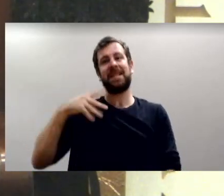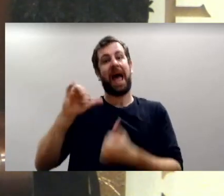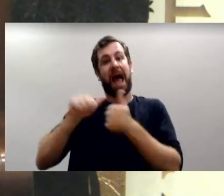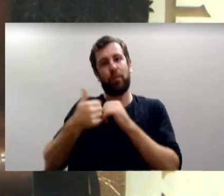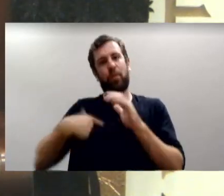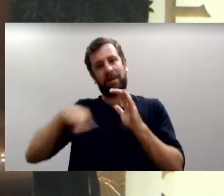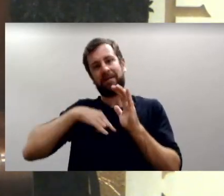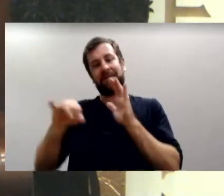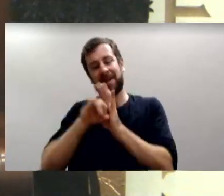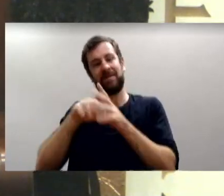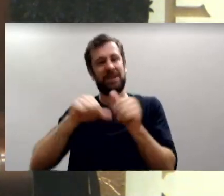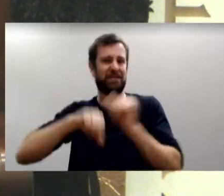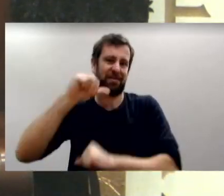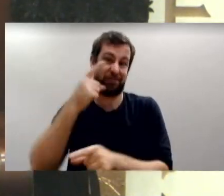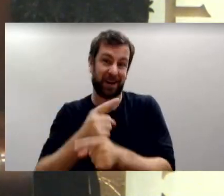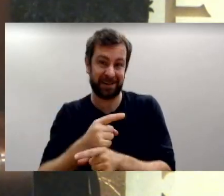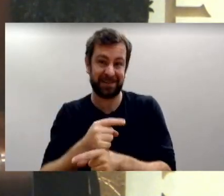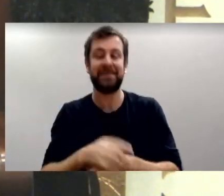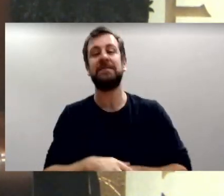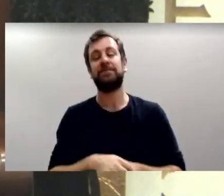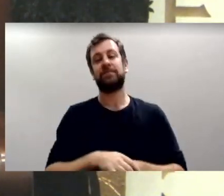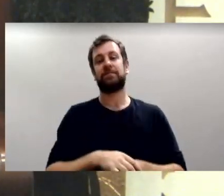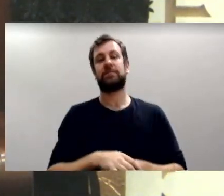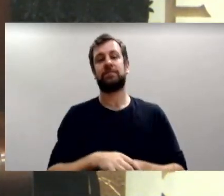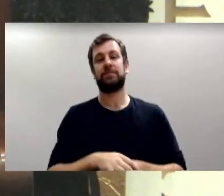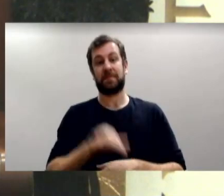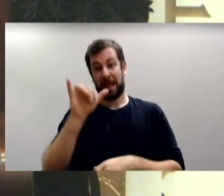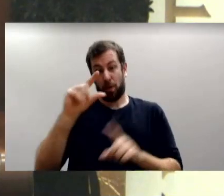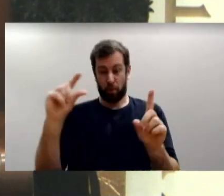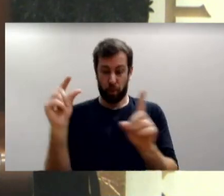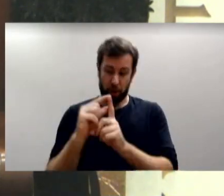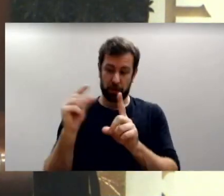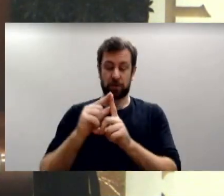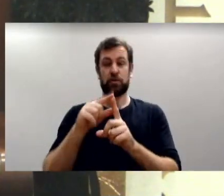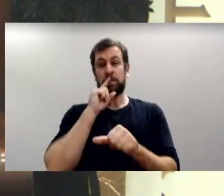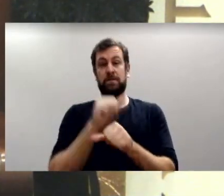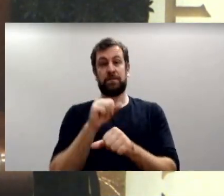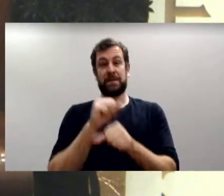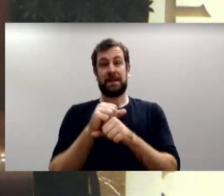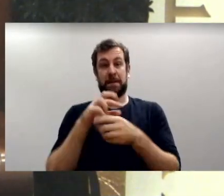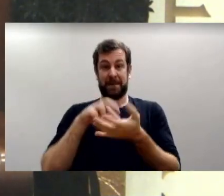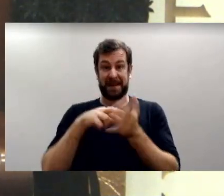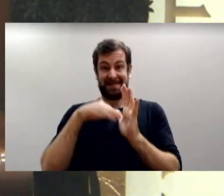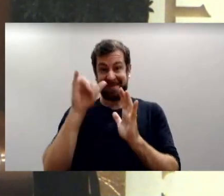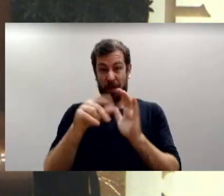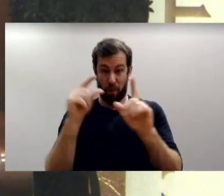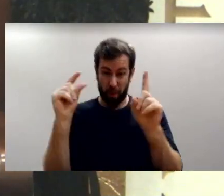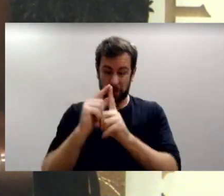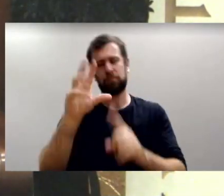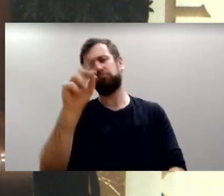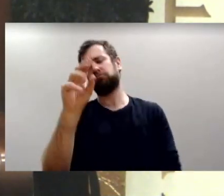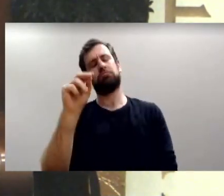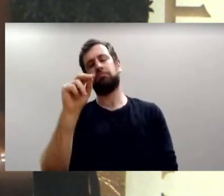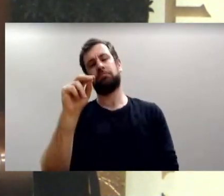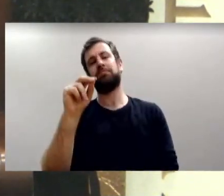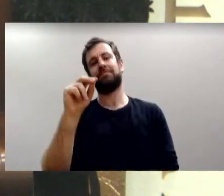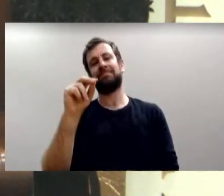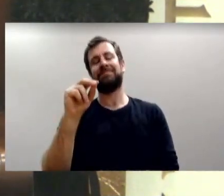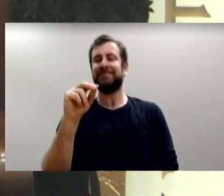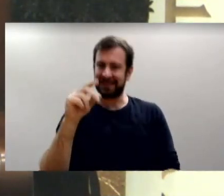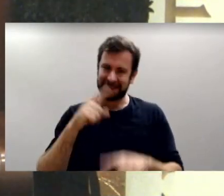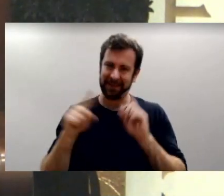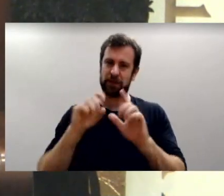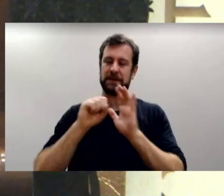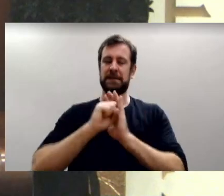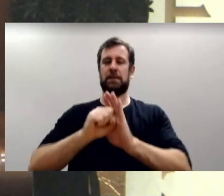another. So the word wajh is not taken in the literal sense, it is taken in a symbolic sense. And this is